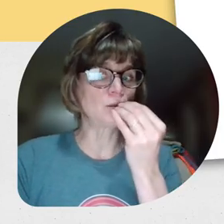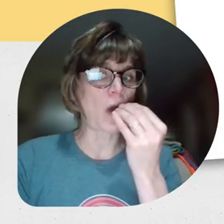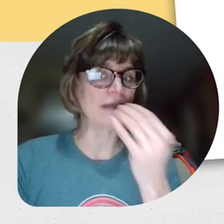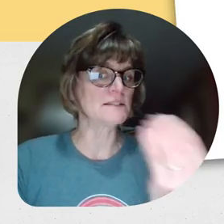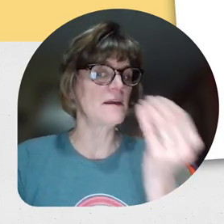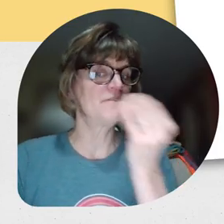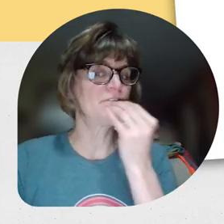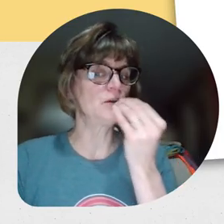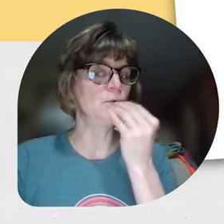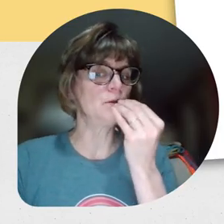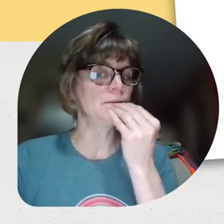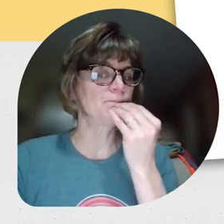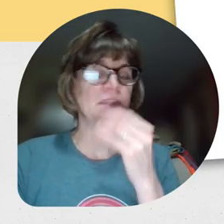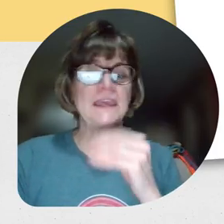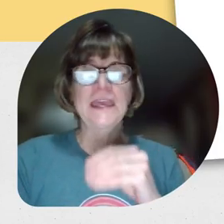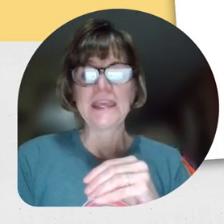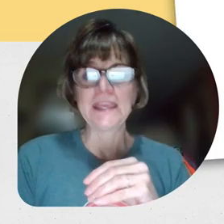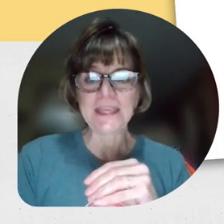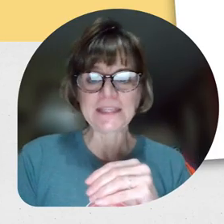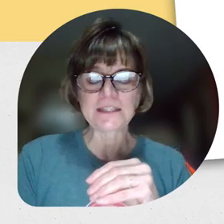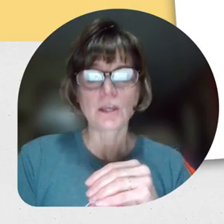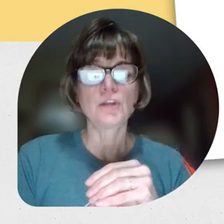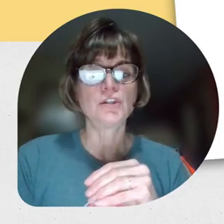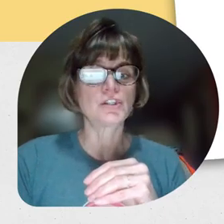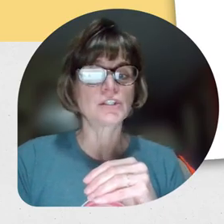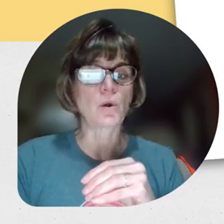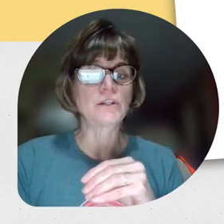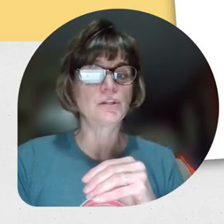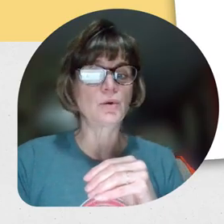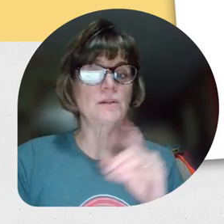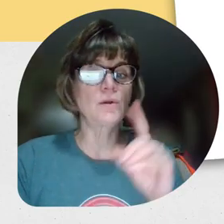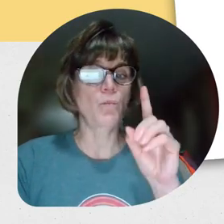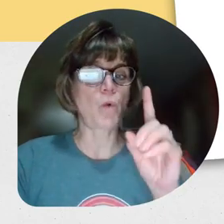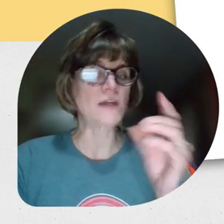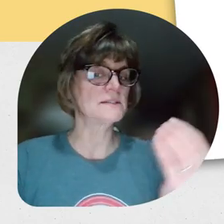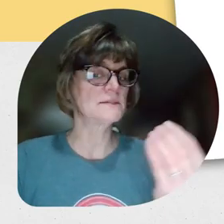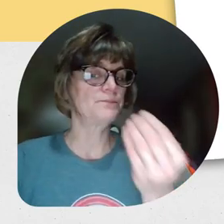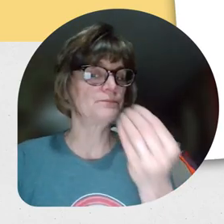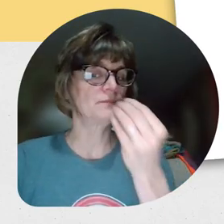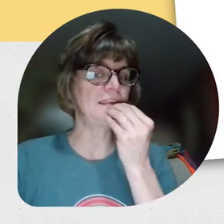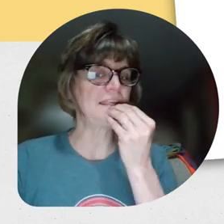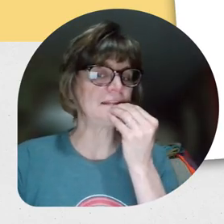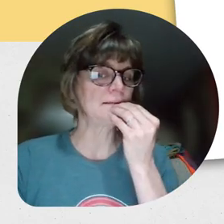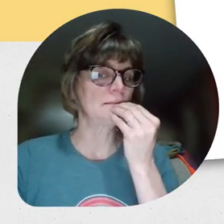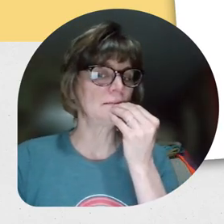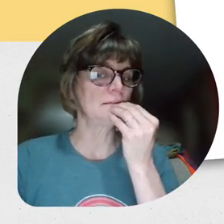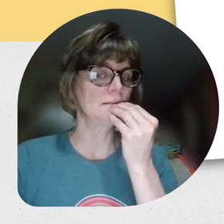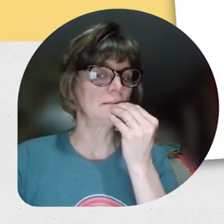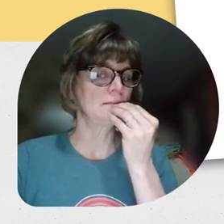did it twice. Food. Eat, you're just going to do it once.